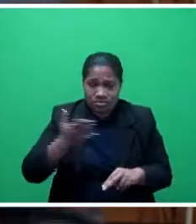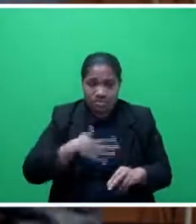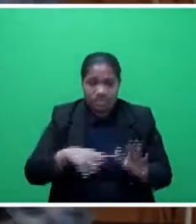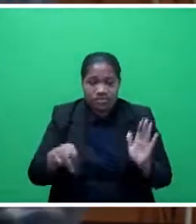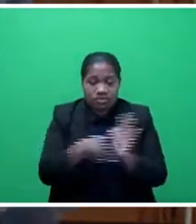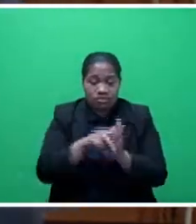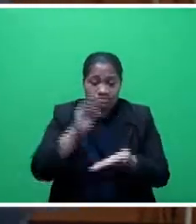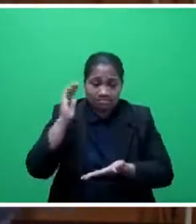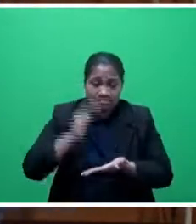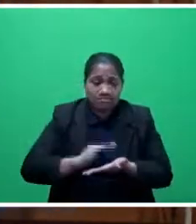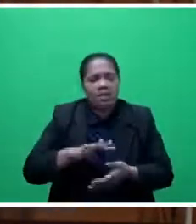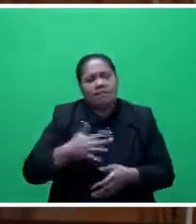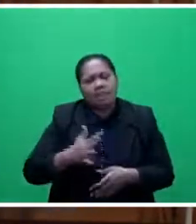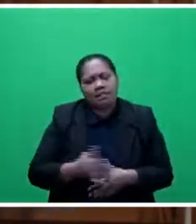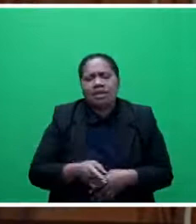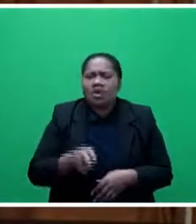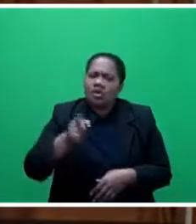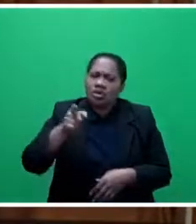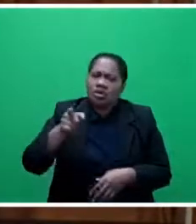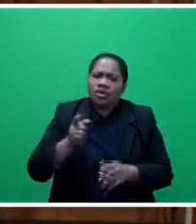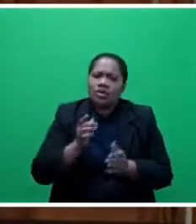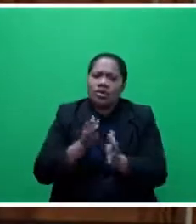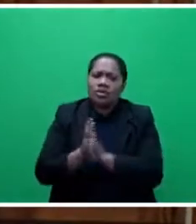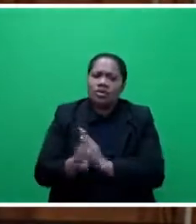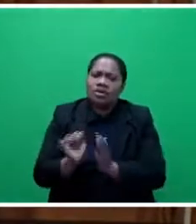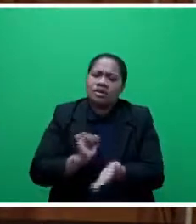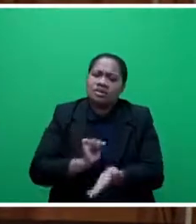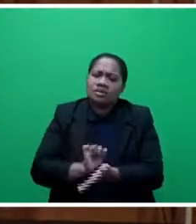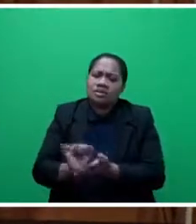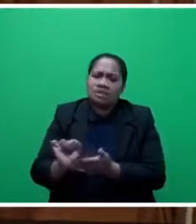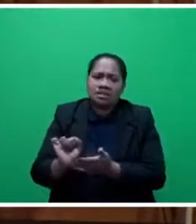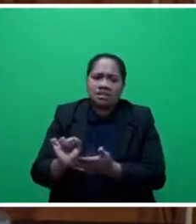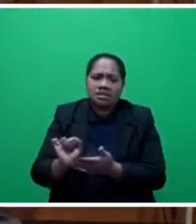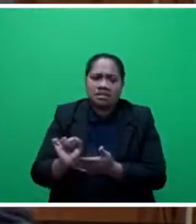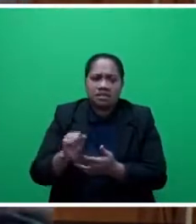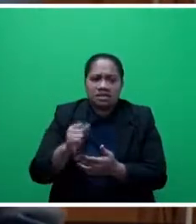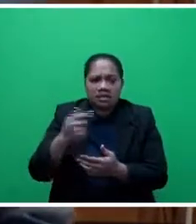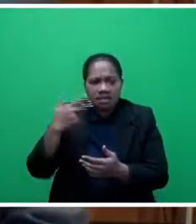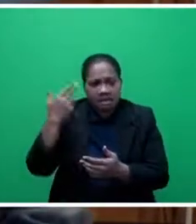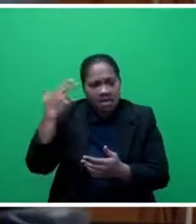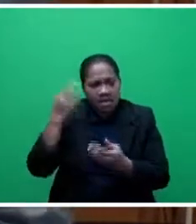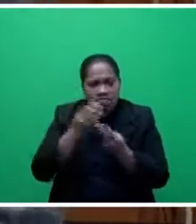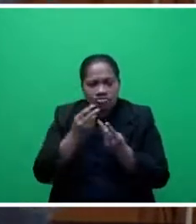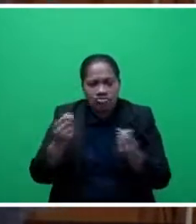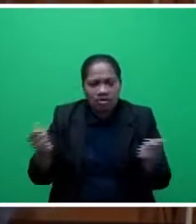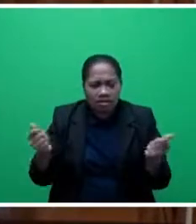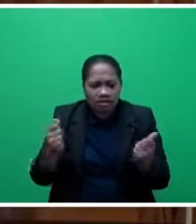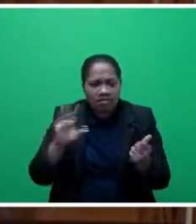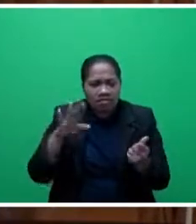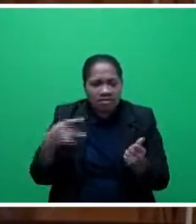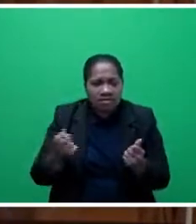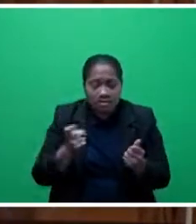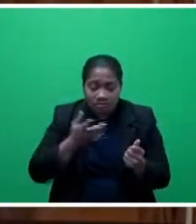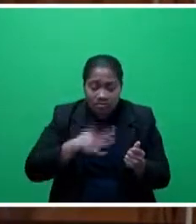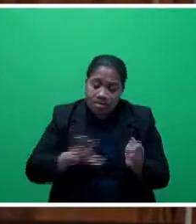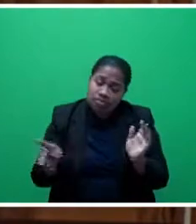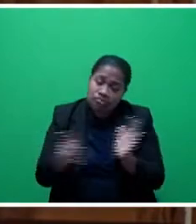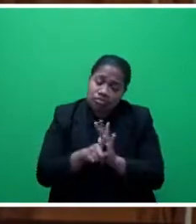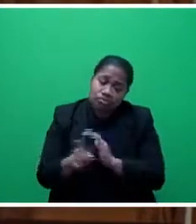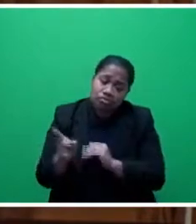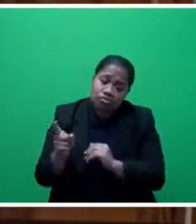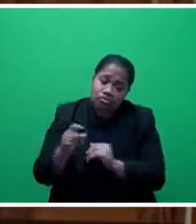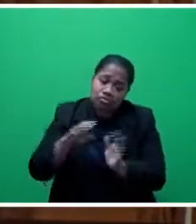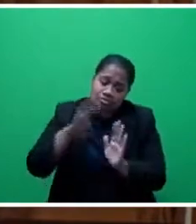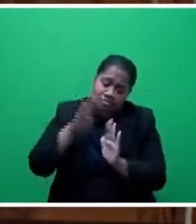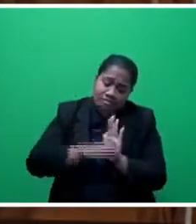then maybe he should go and sell the hair dryer himself. He uses hair dryer, of course, he did not mention food. If he wants the price to come down at the local